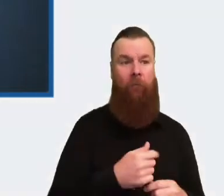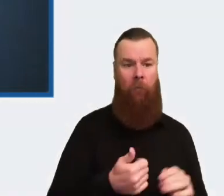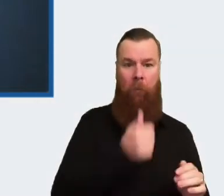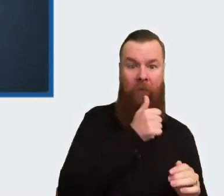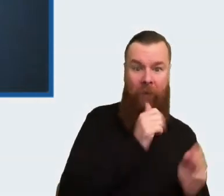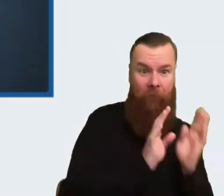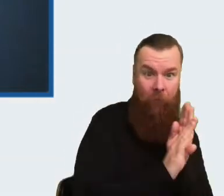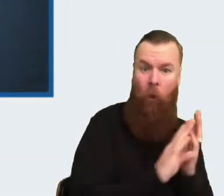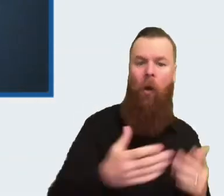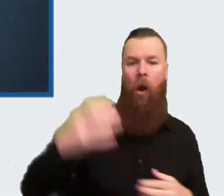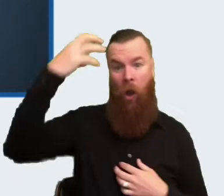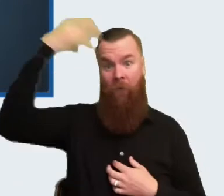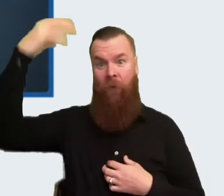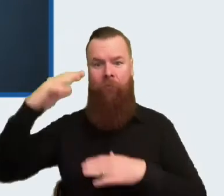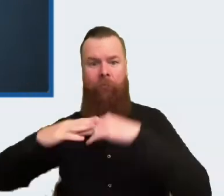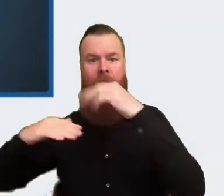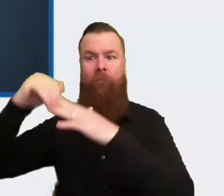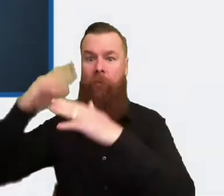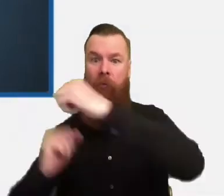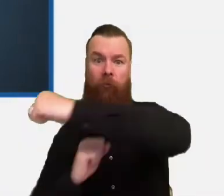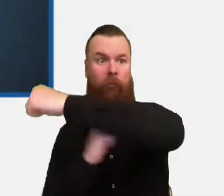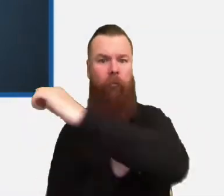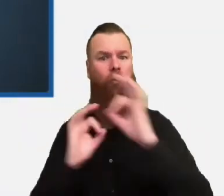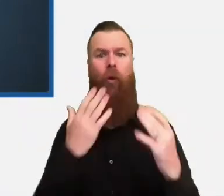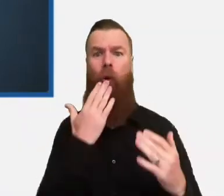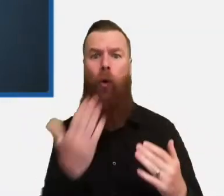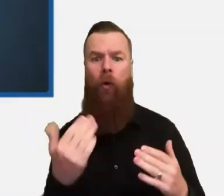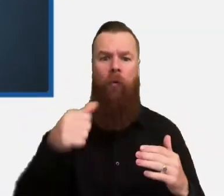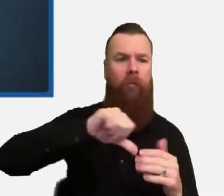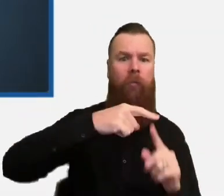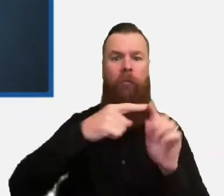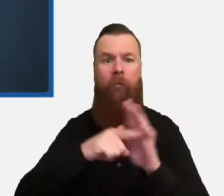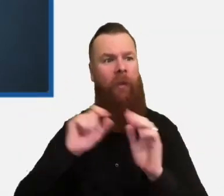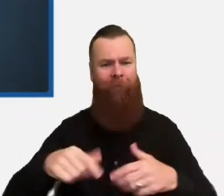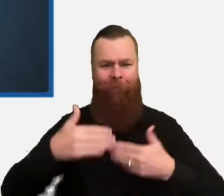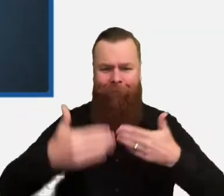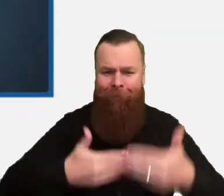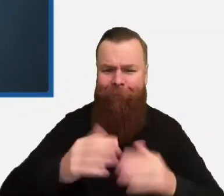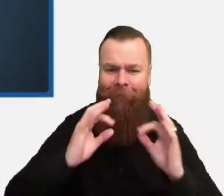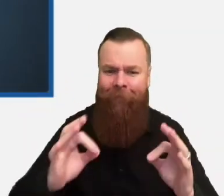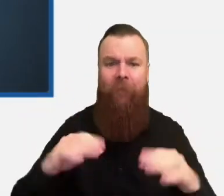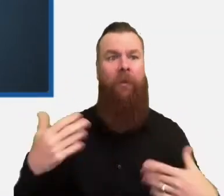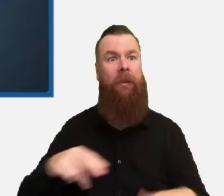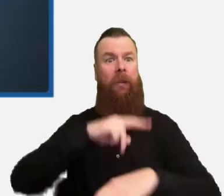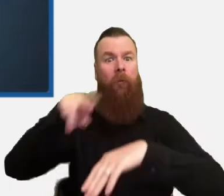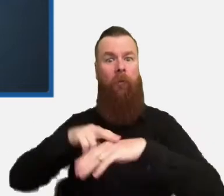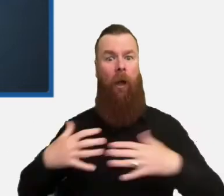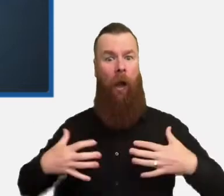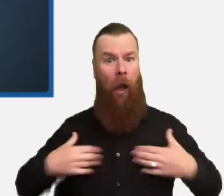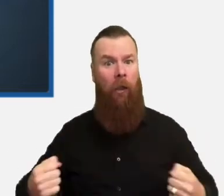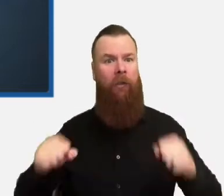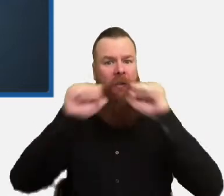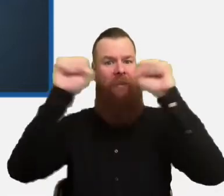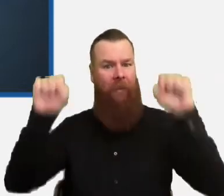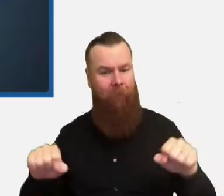national health systems. The third goal is to provide ideas, recommendations, tools, practical